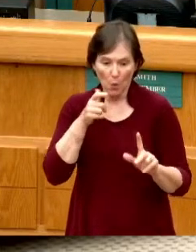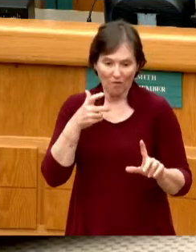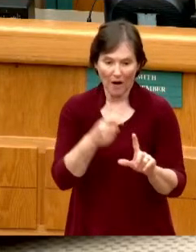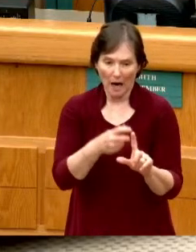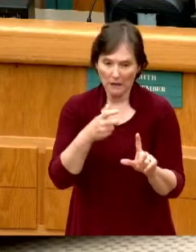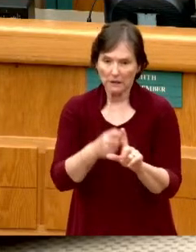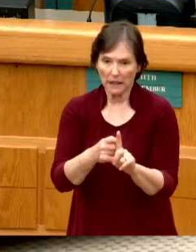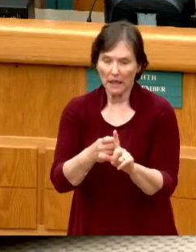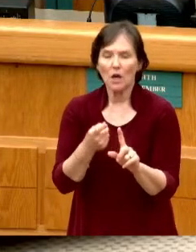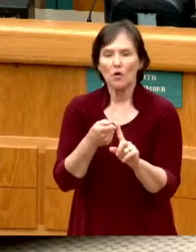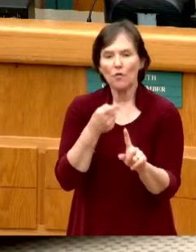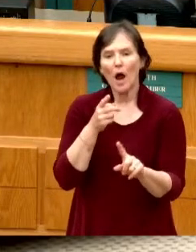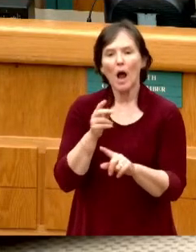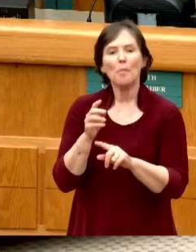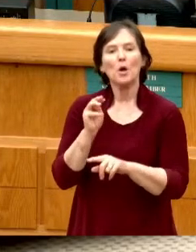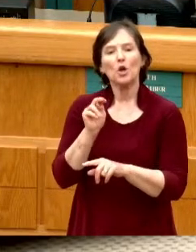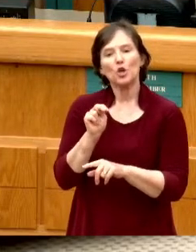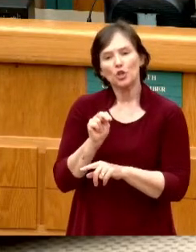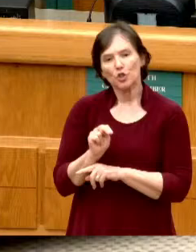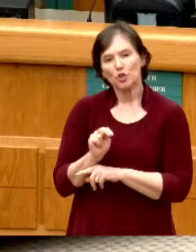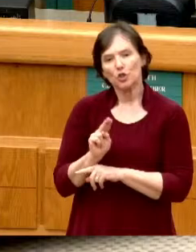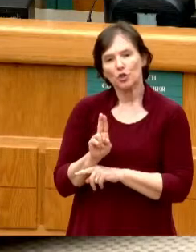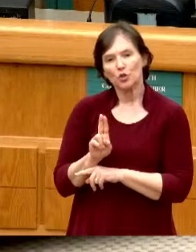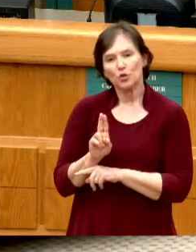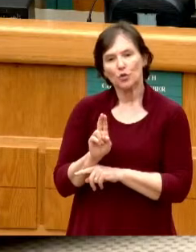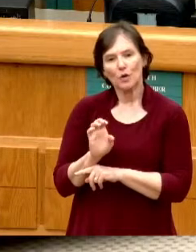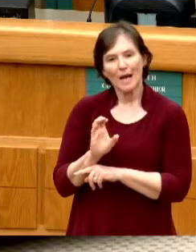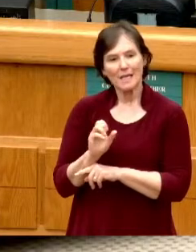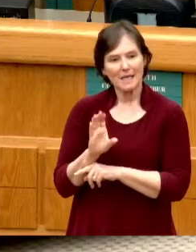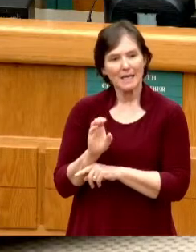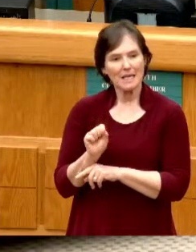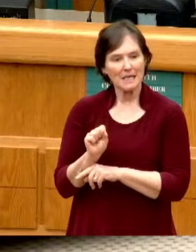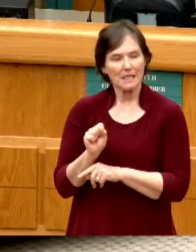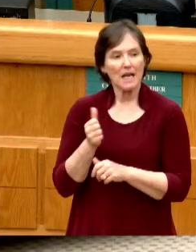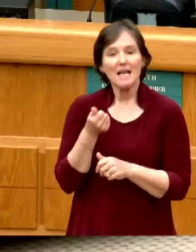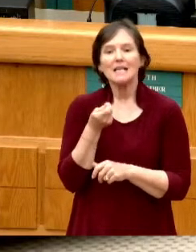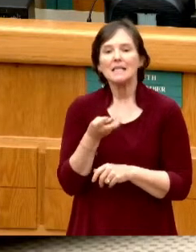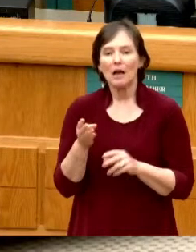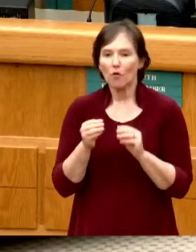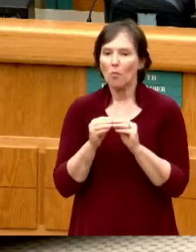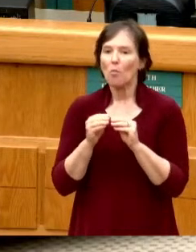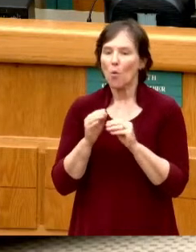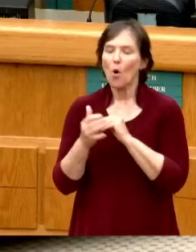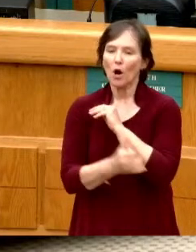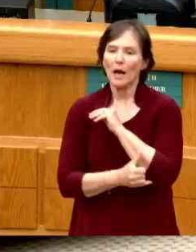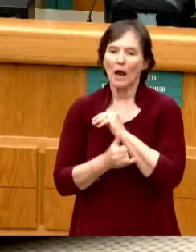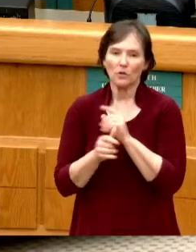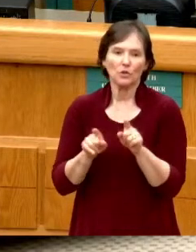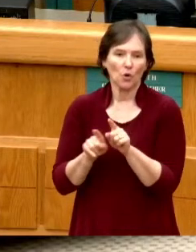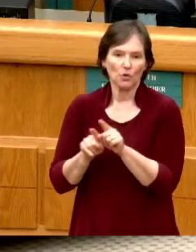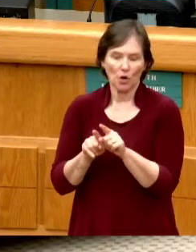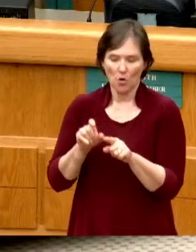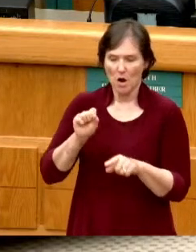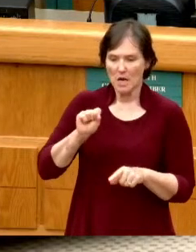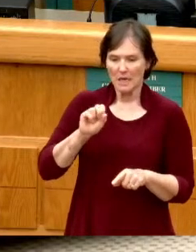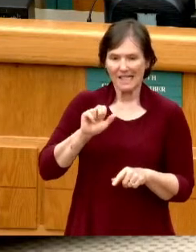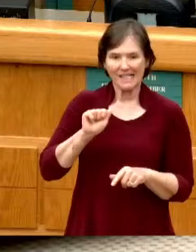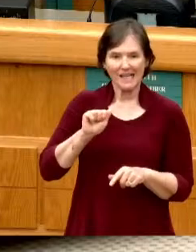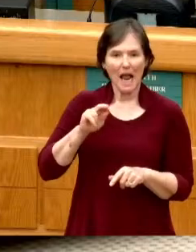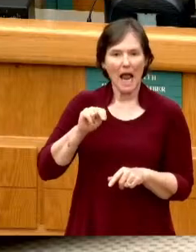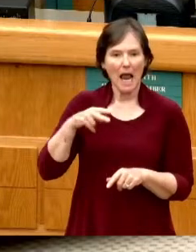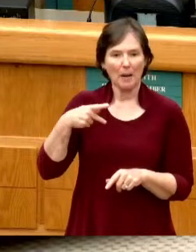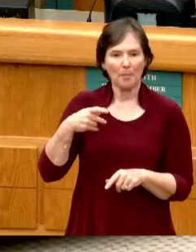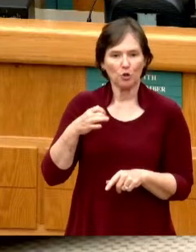County, followed by some other counties with high numbers that actually attended our drive-thru: San Patricio County, Jim